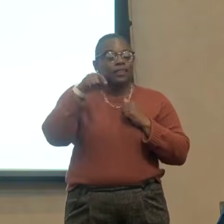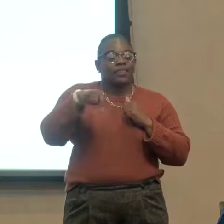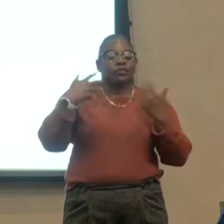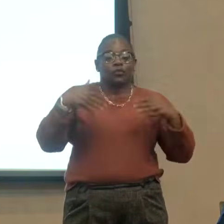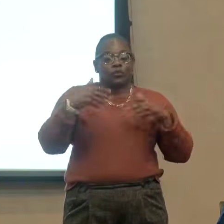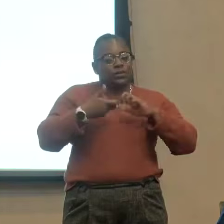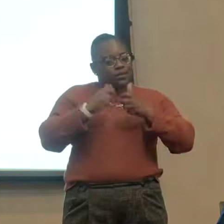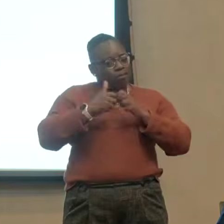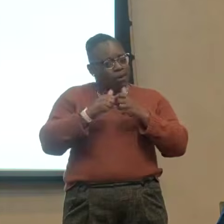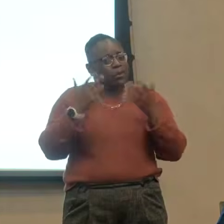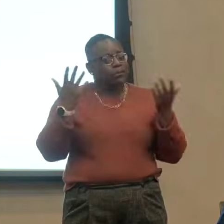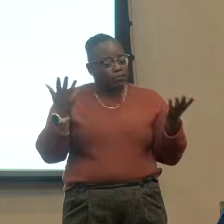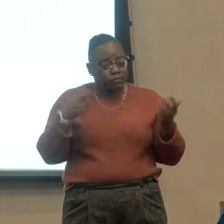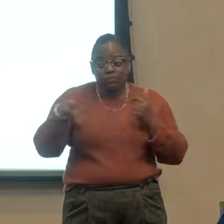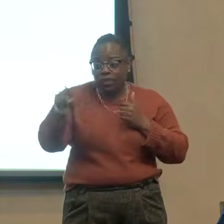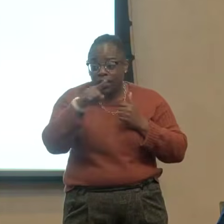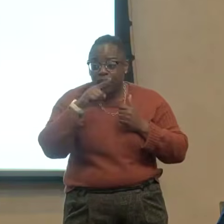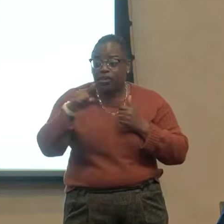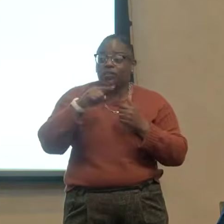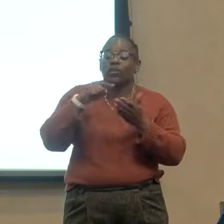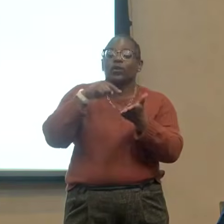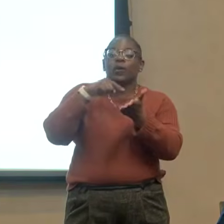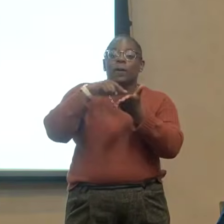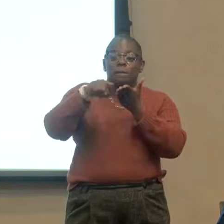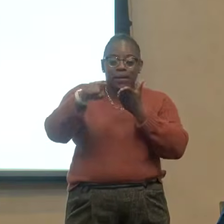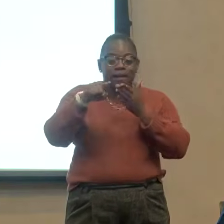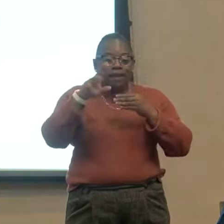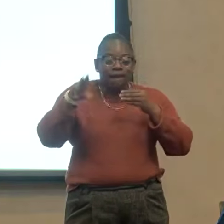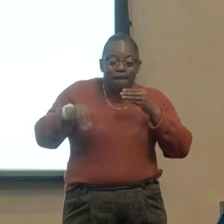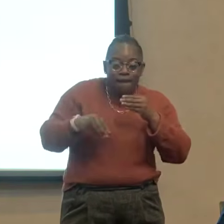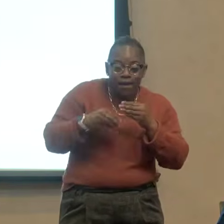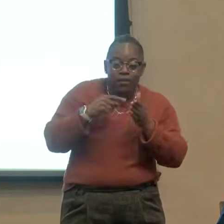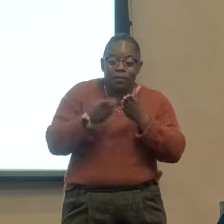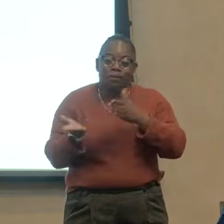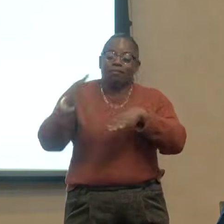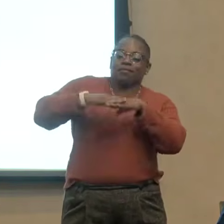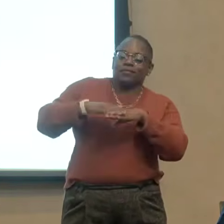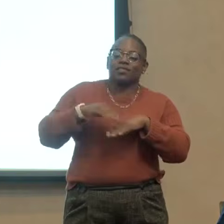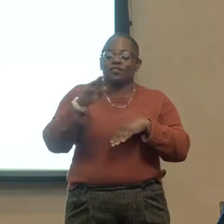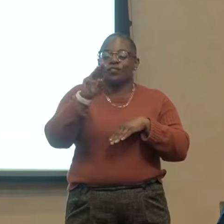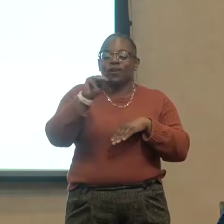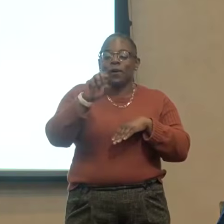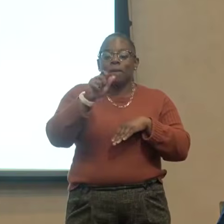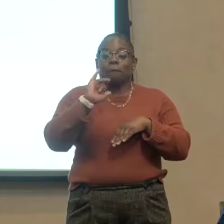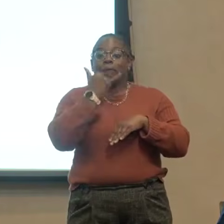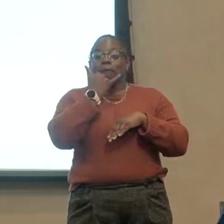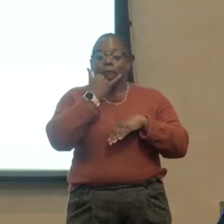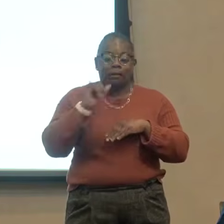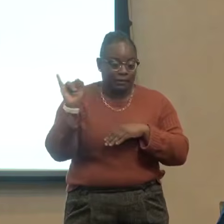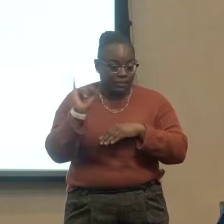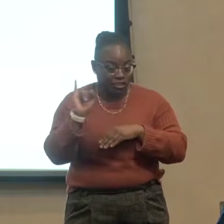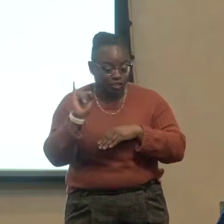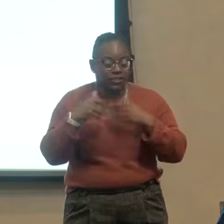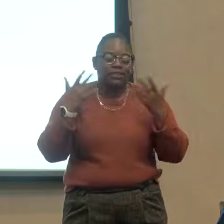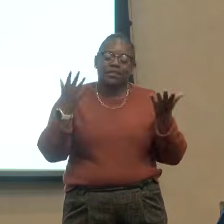major problem. If you do pay extra for your malpractice, we can do that, but it's often not worth it.